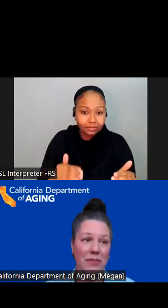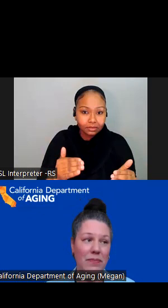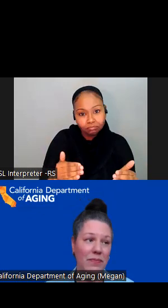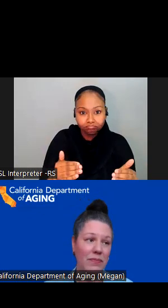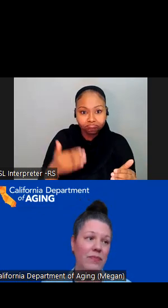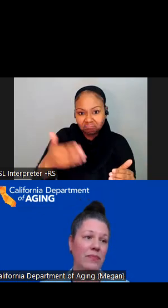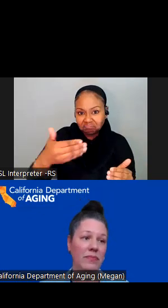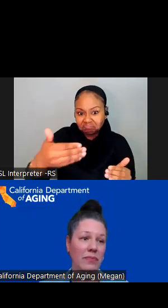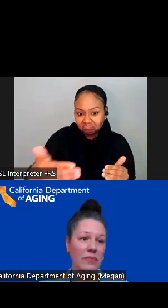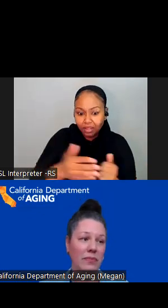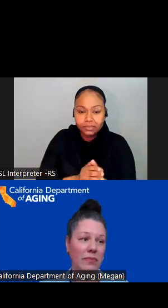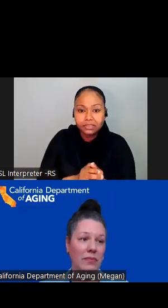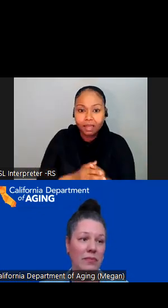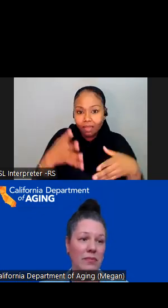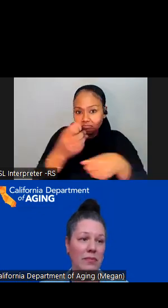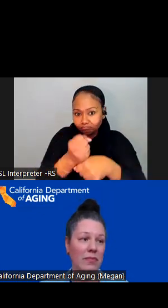remarks.